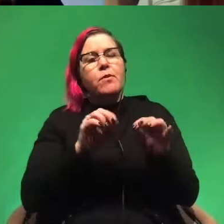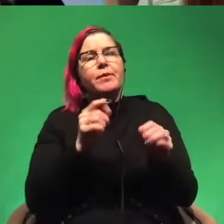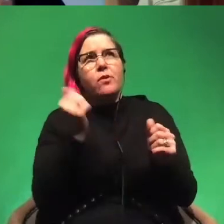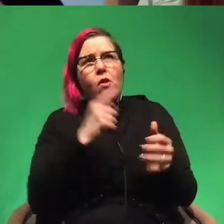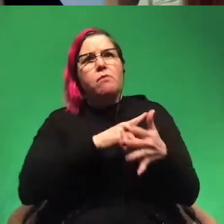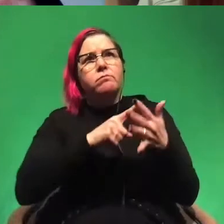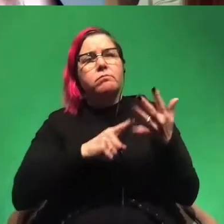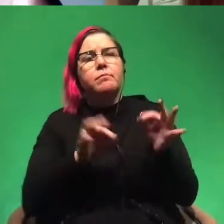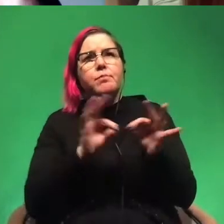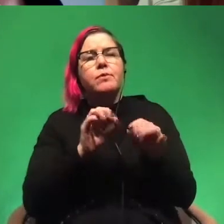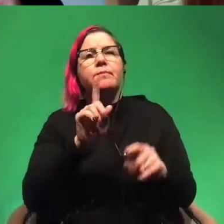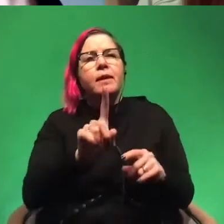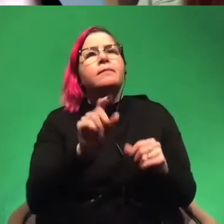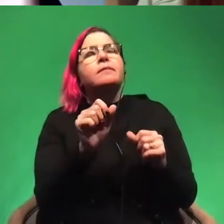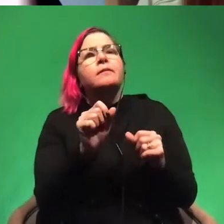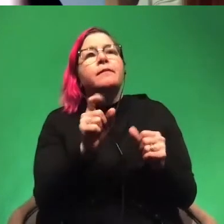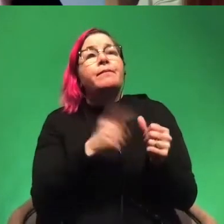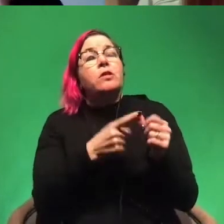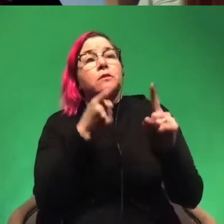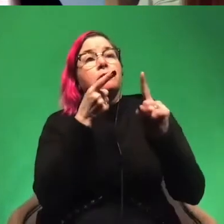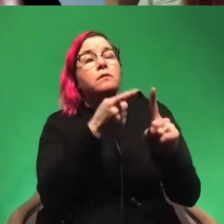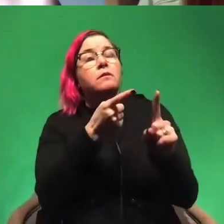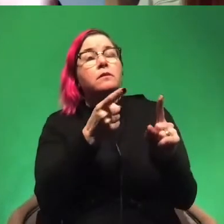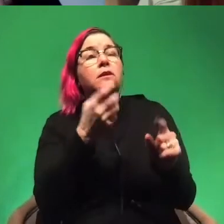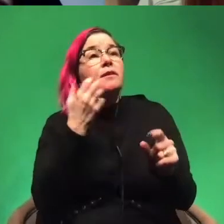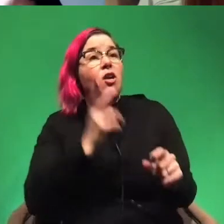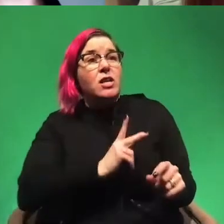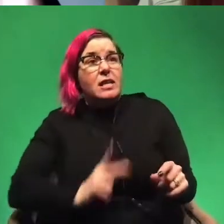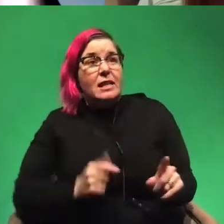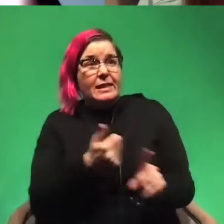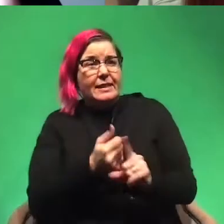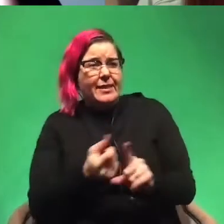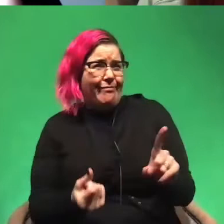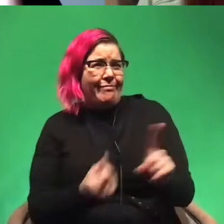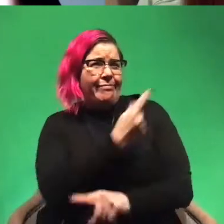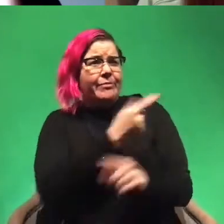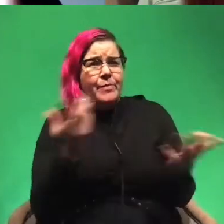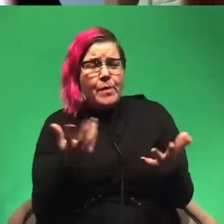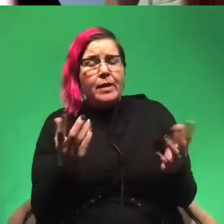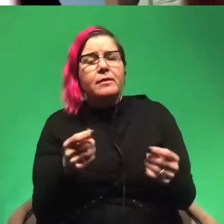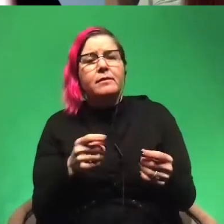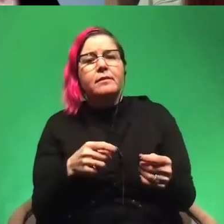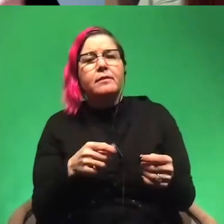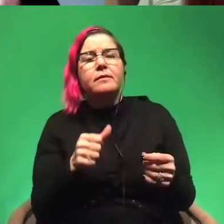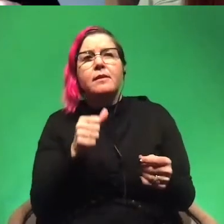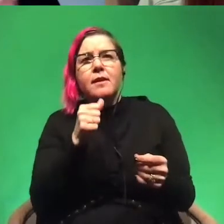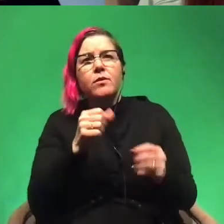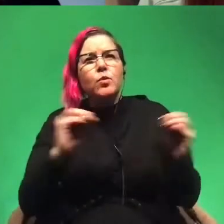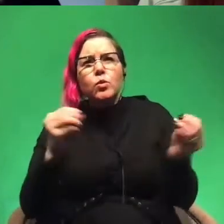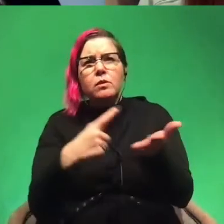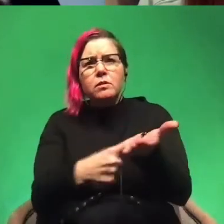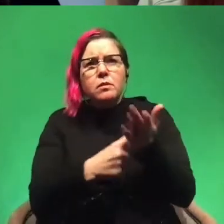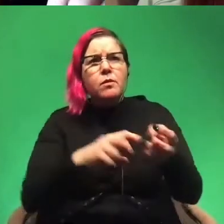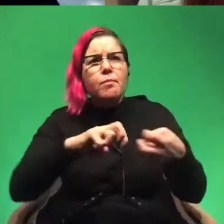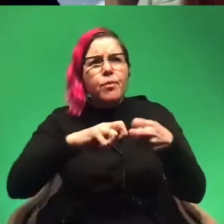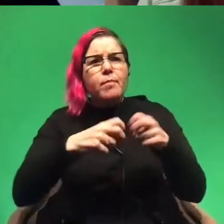all important, but for the first point, I think that the thing that Tiger King missed is that specifically they did not discuss the problems